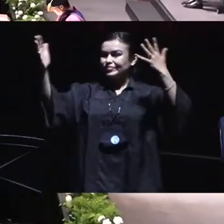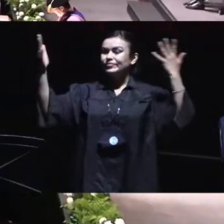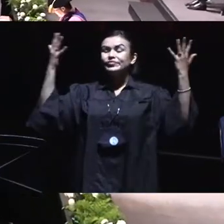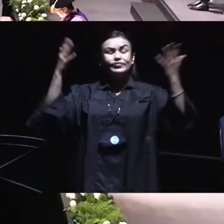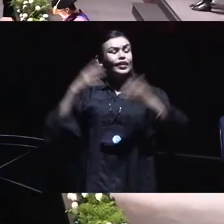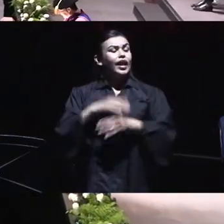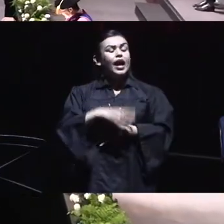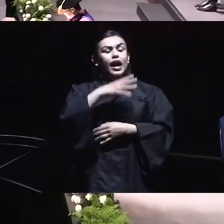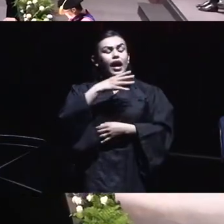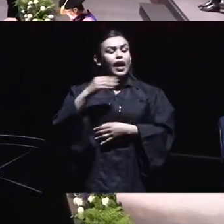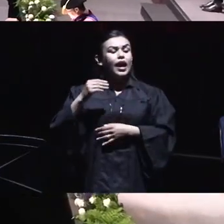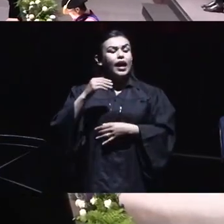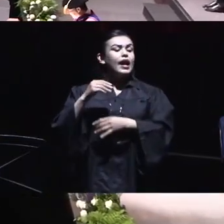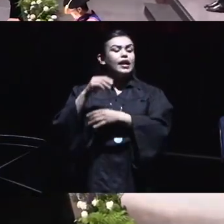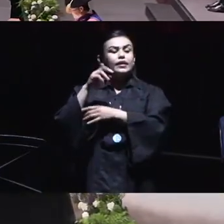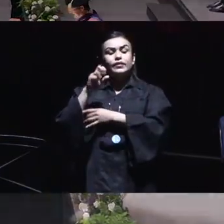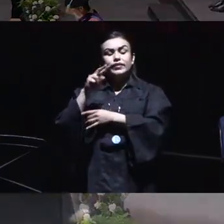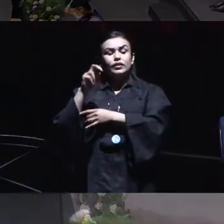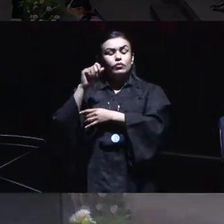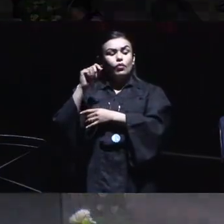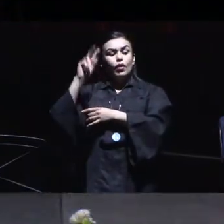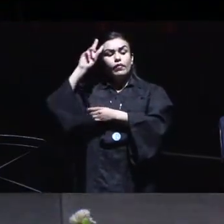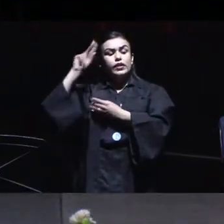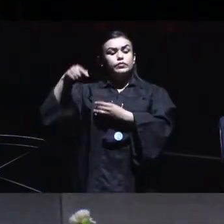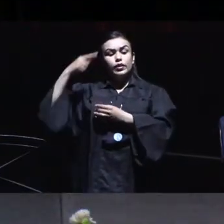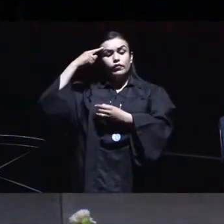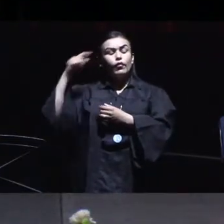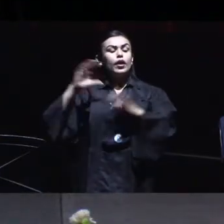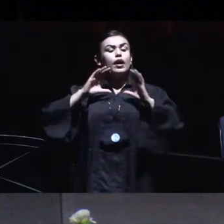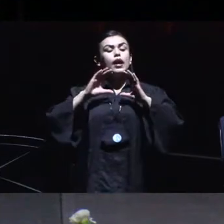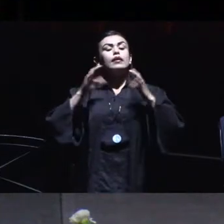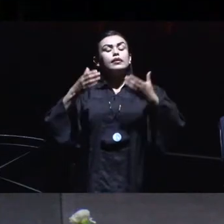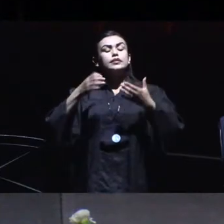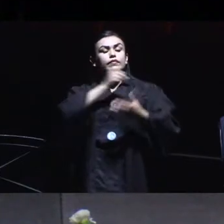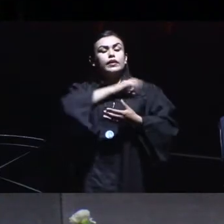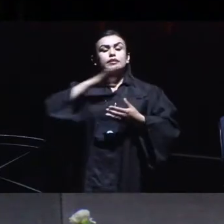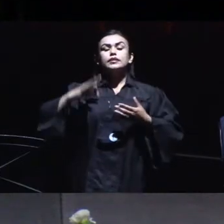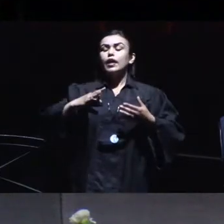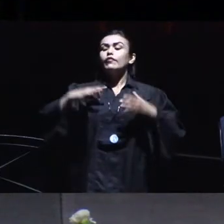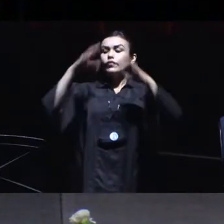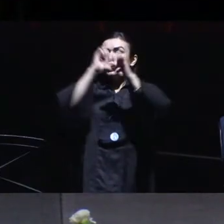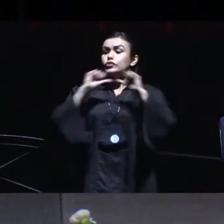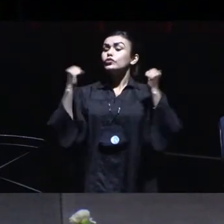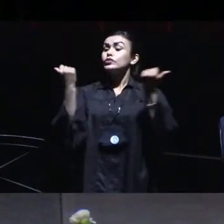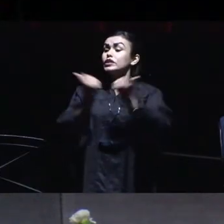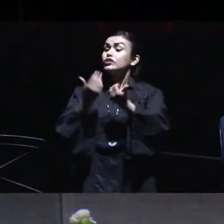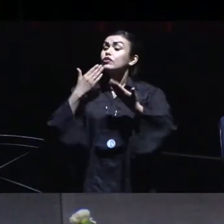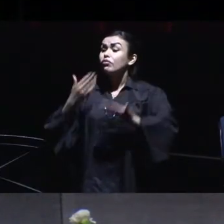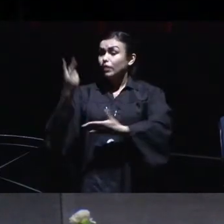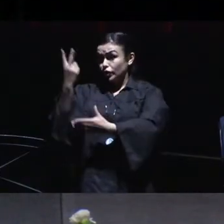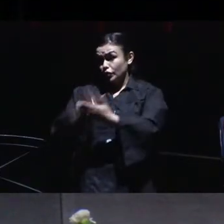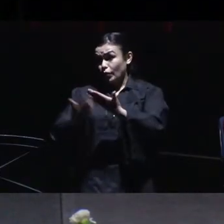and Evangelina Rangel, Vice President of the Classified Staff Association. Thank you both.